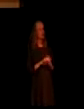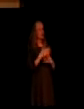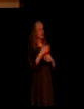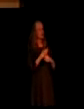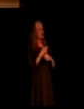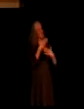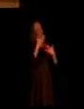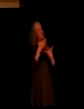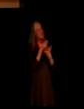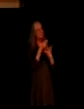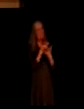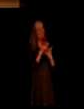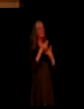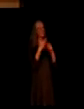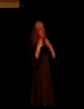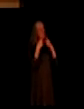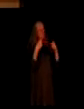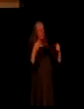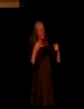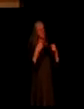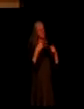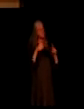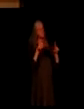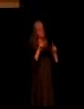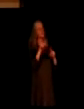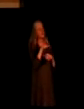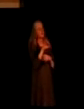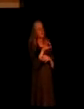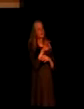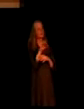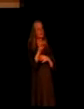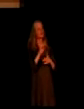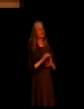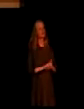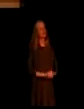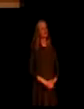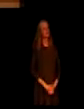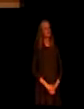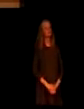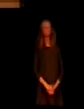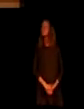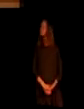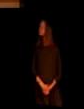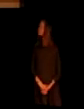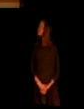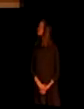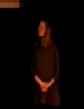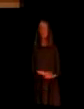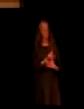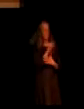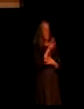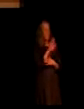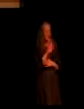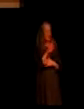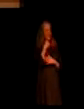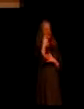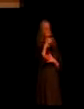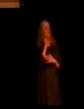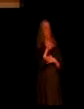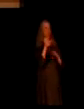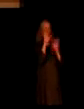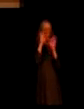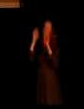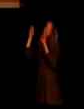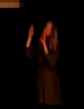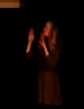got great notoriety back around 1990. And this is what my lab looked like at the time.